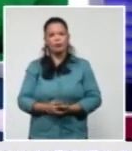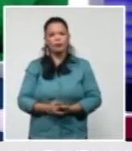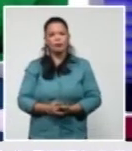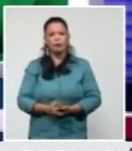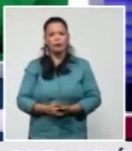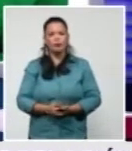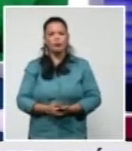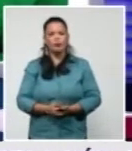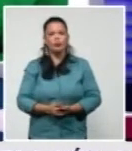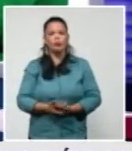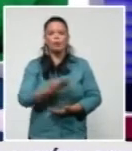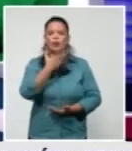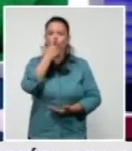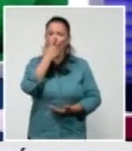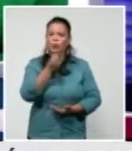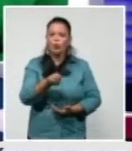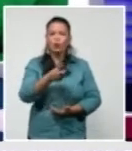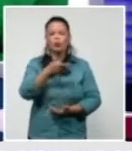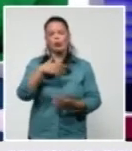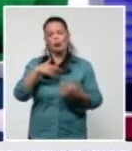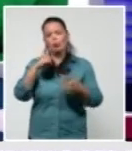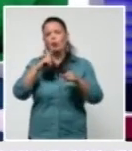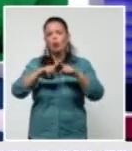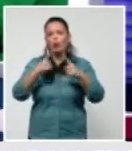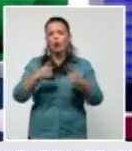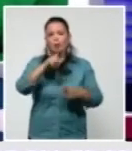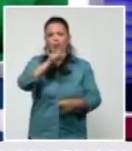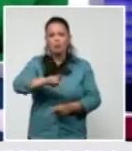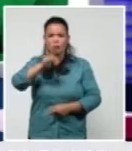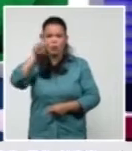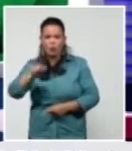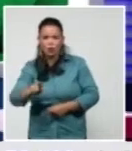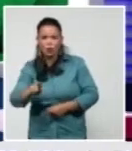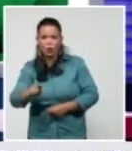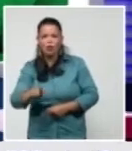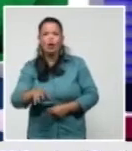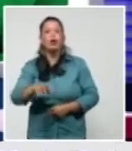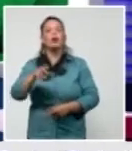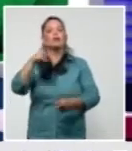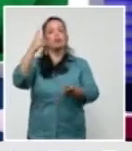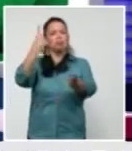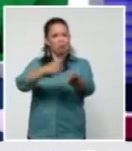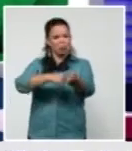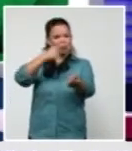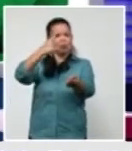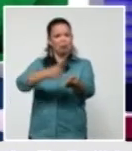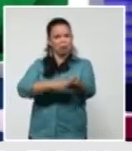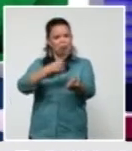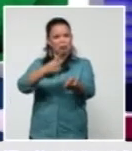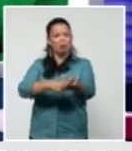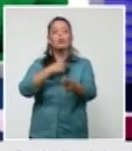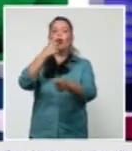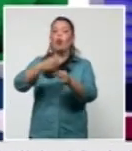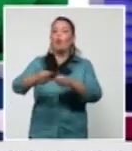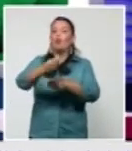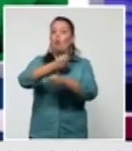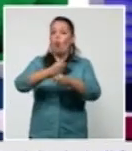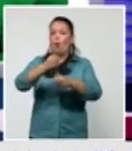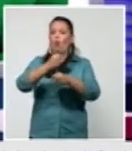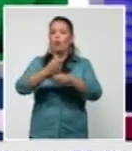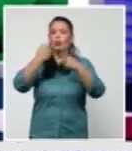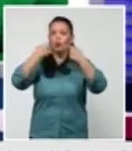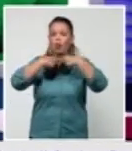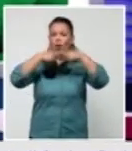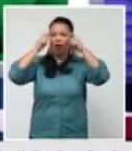0 foreigners tested positive for the virus during that period. Of these, 342 are confirmed case